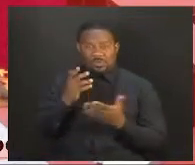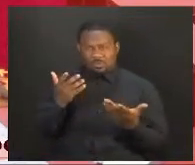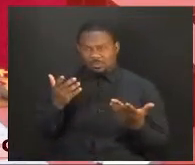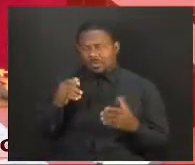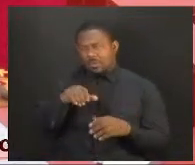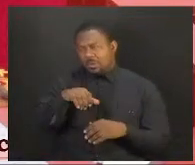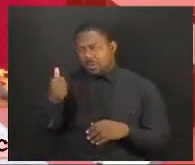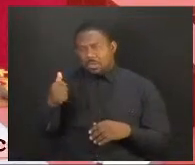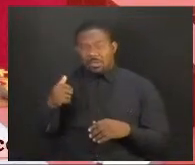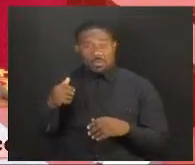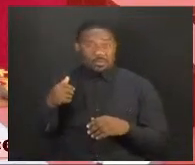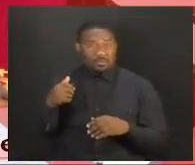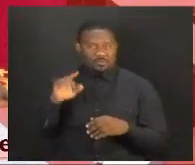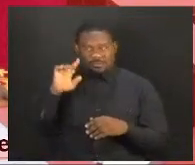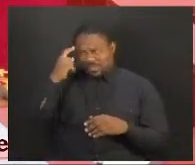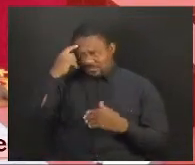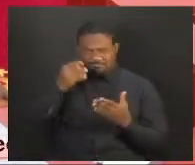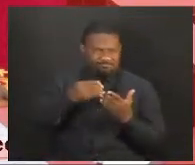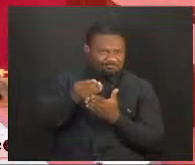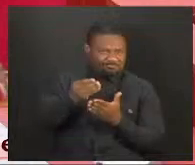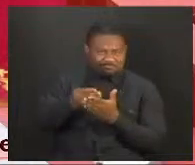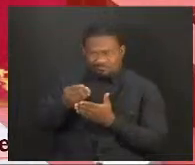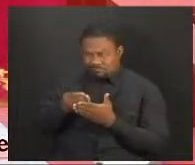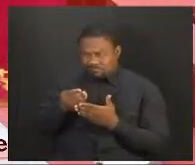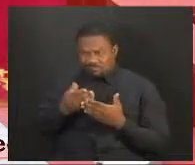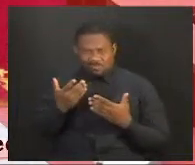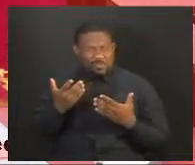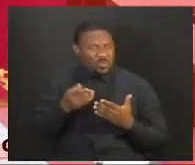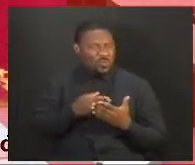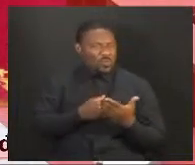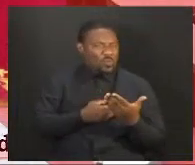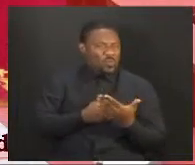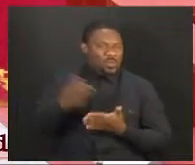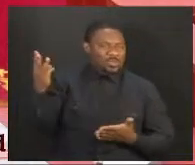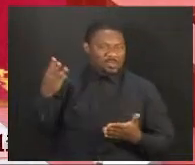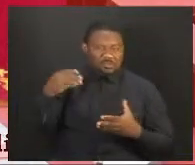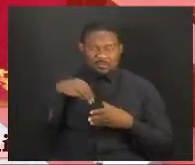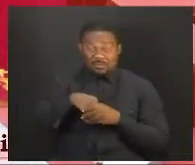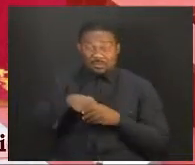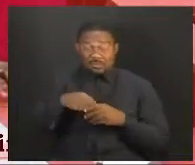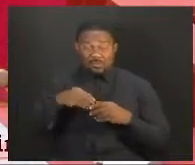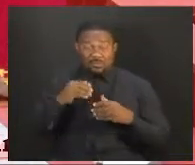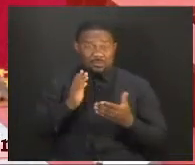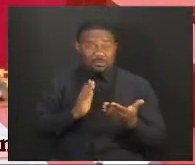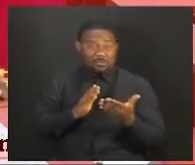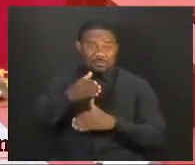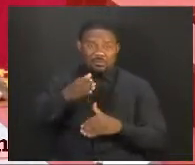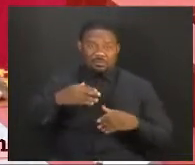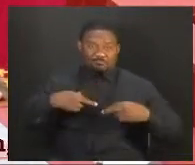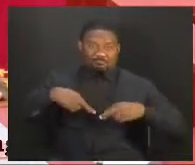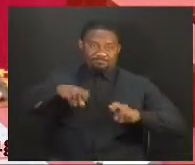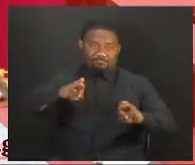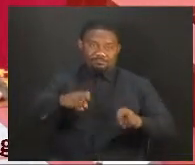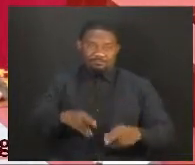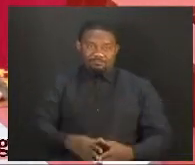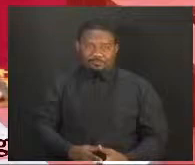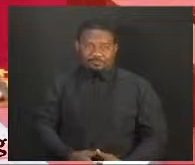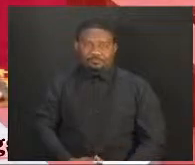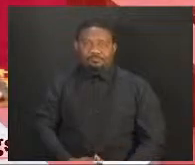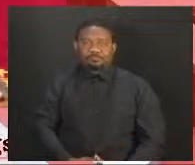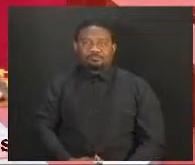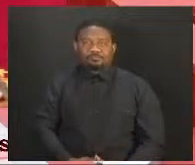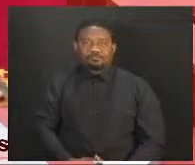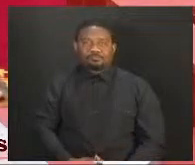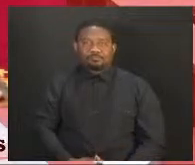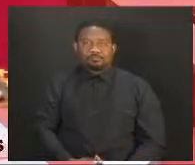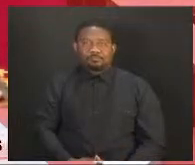quasi-fiscal expenditures, including cocoa roads, which, Mr. Speaker, is a non-core function of the Ghana Cocoa Board.